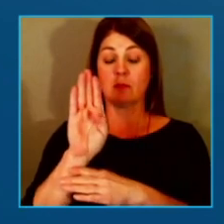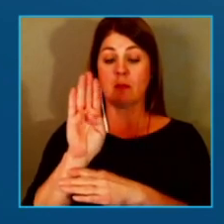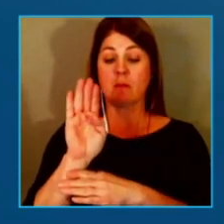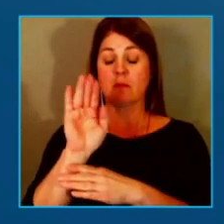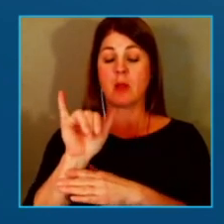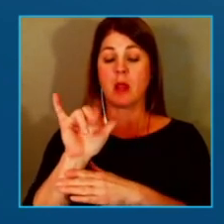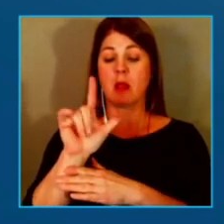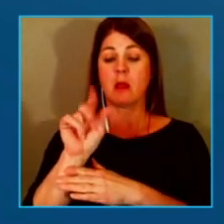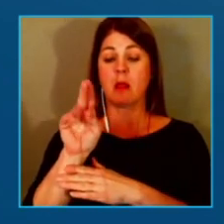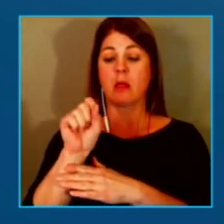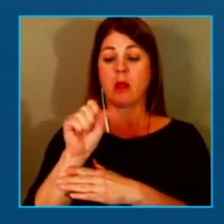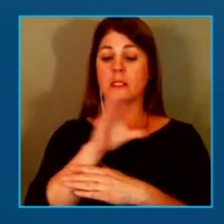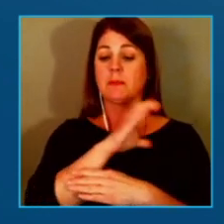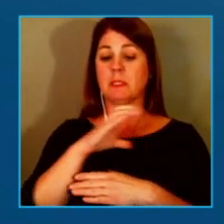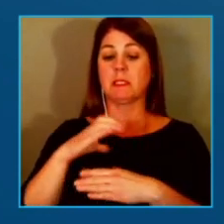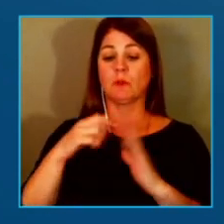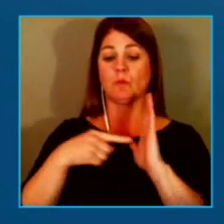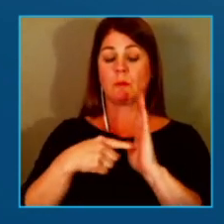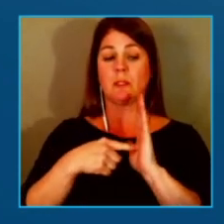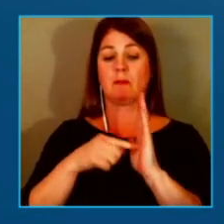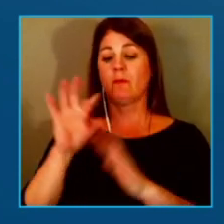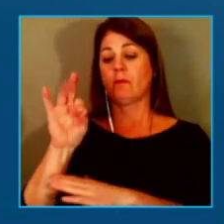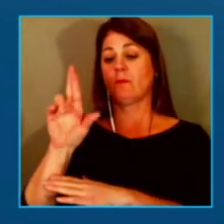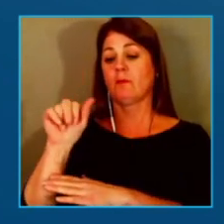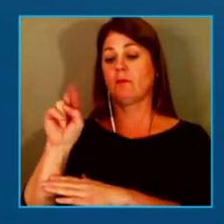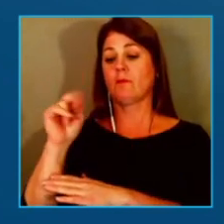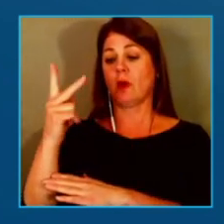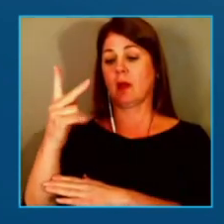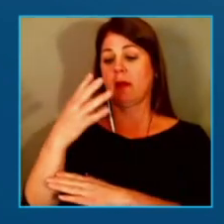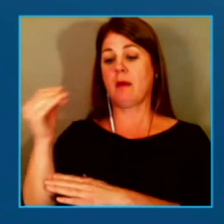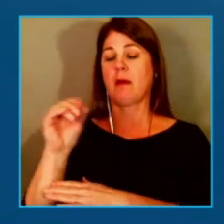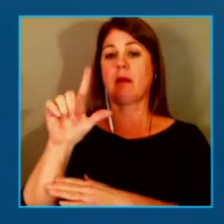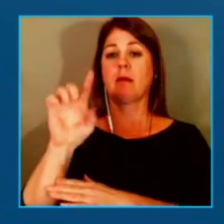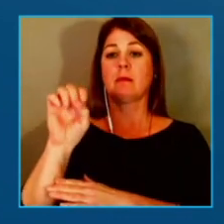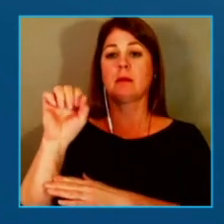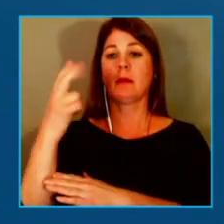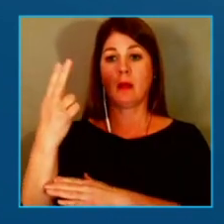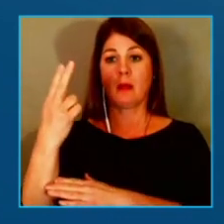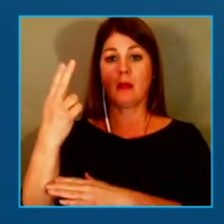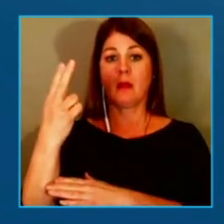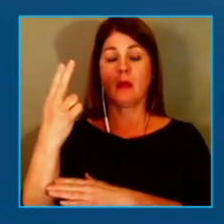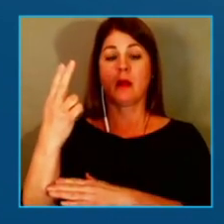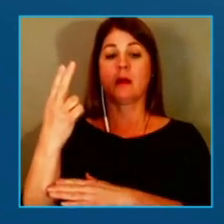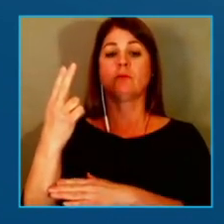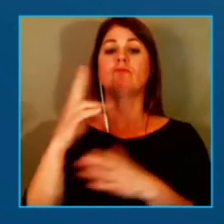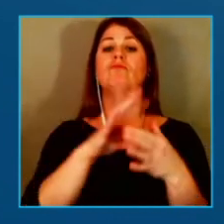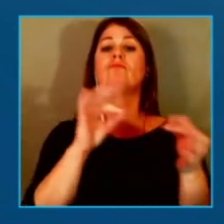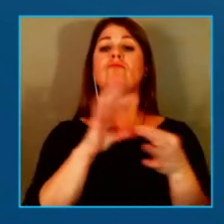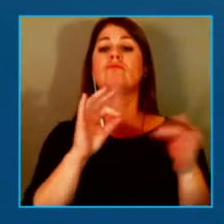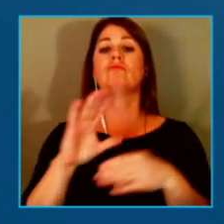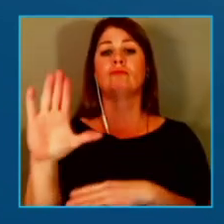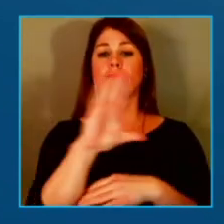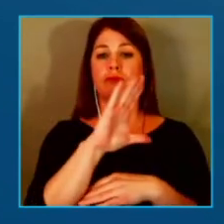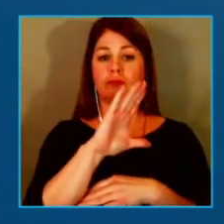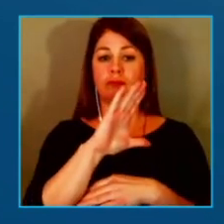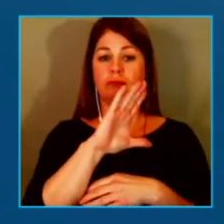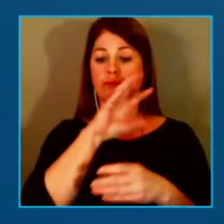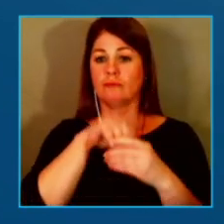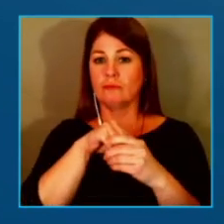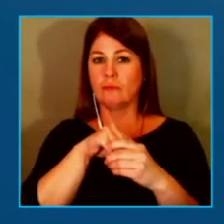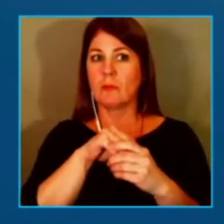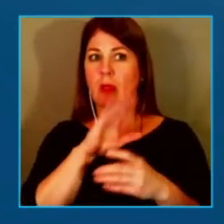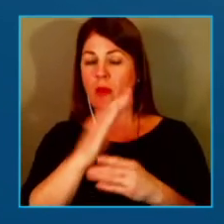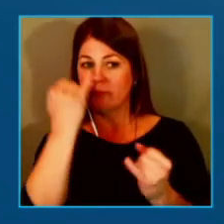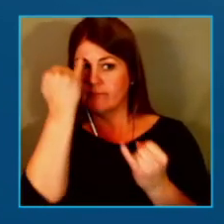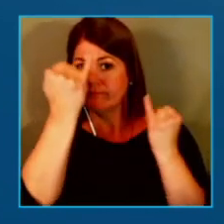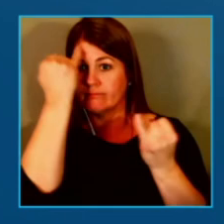Frank and Leah to give an overview of their engagement and to provide their thoughts to